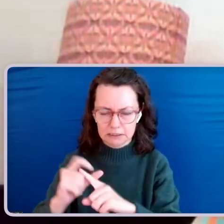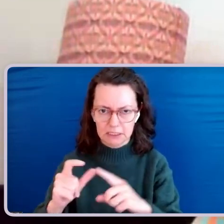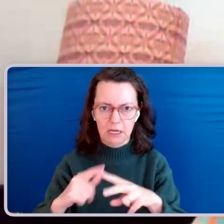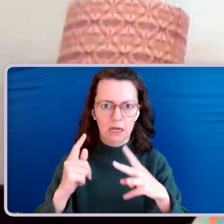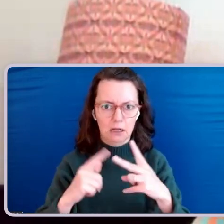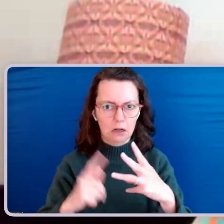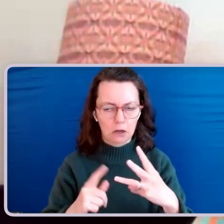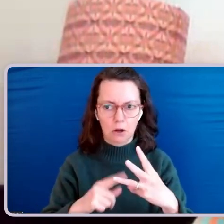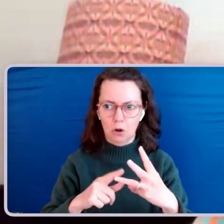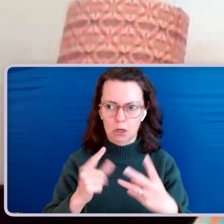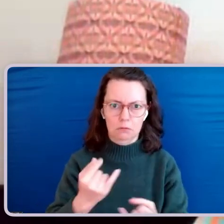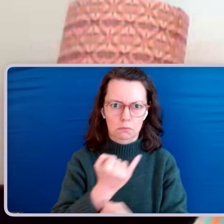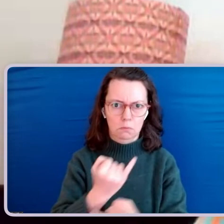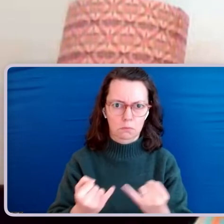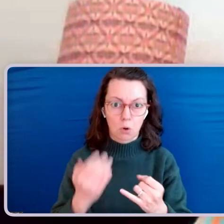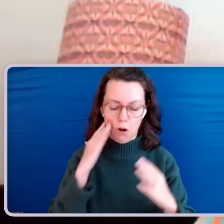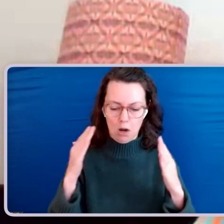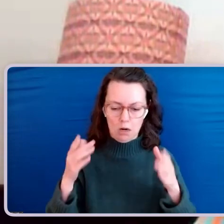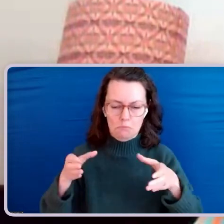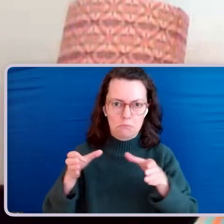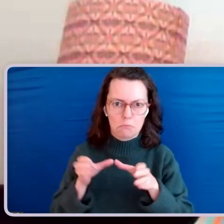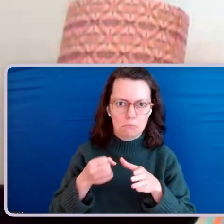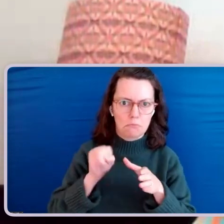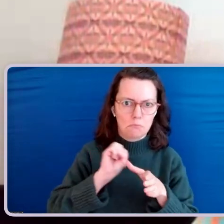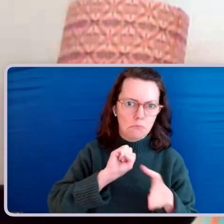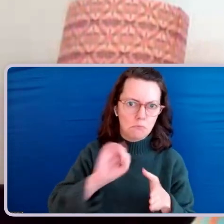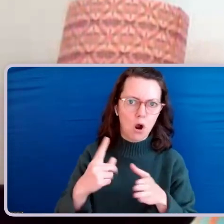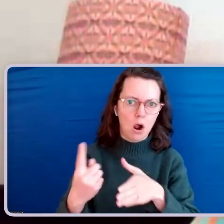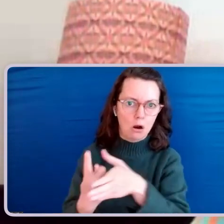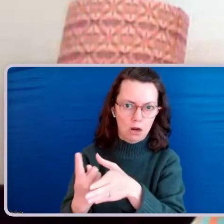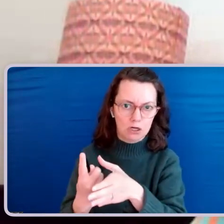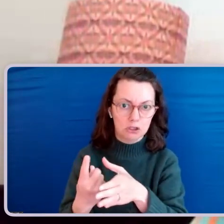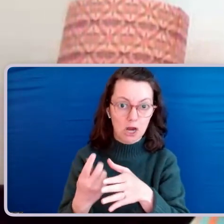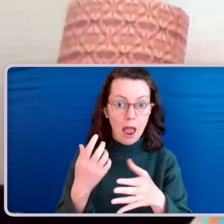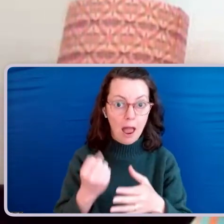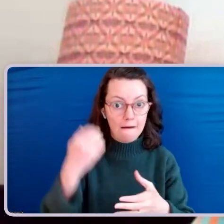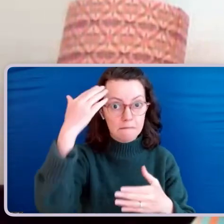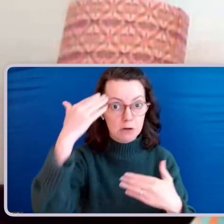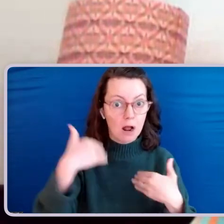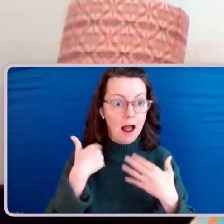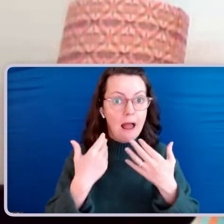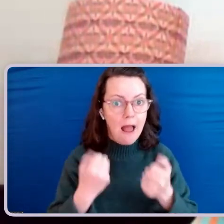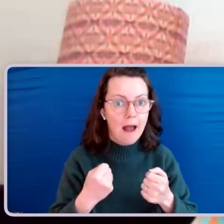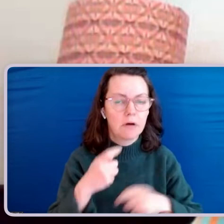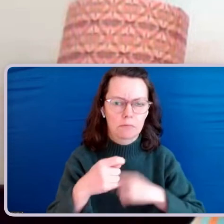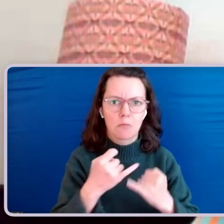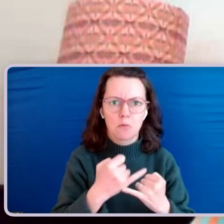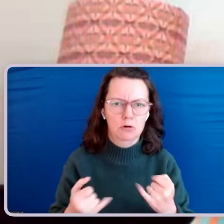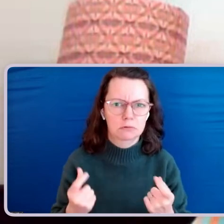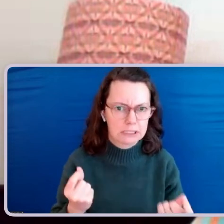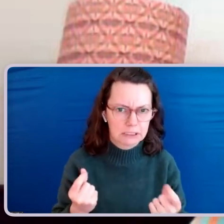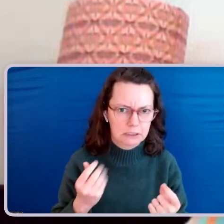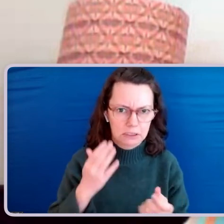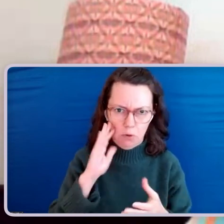of mental health issue that might already be present. The other thing is that people with